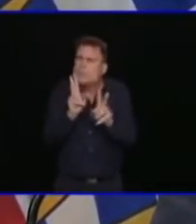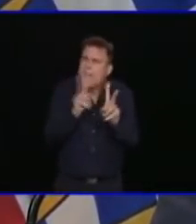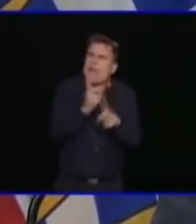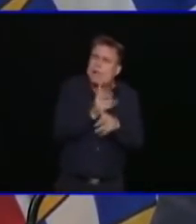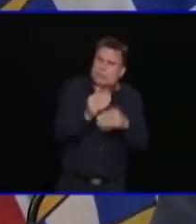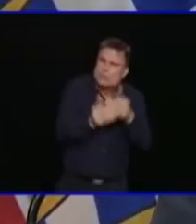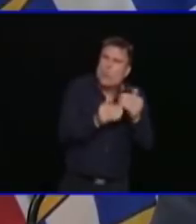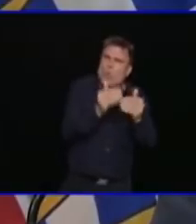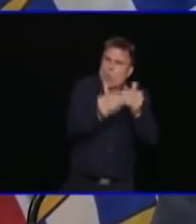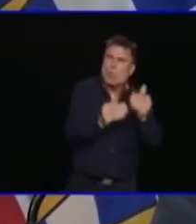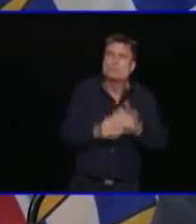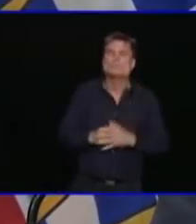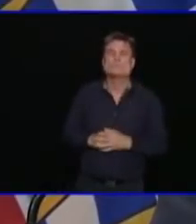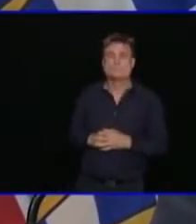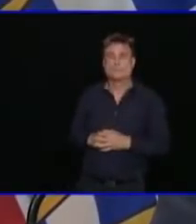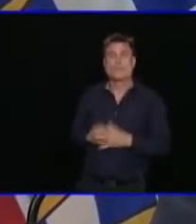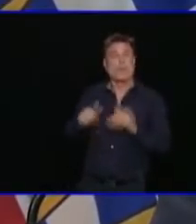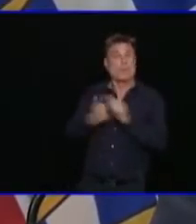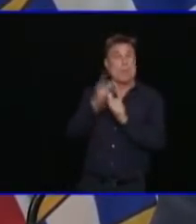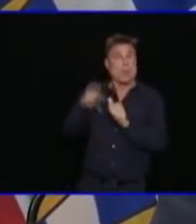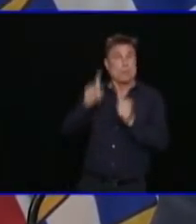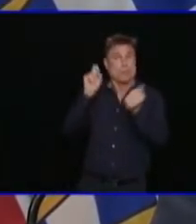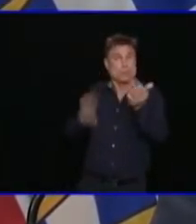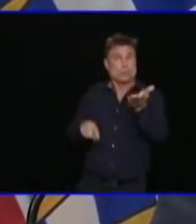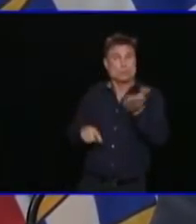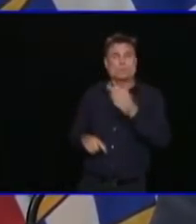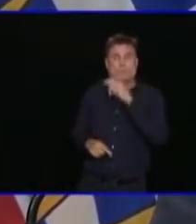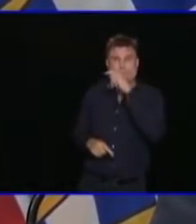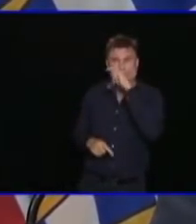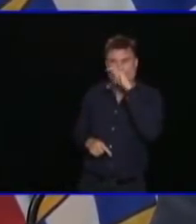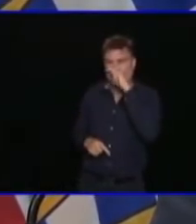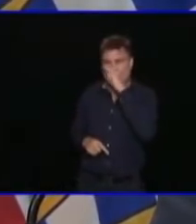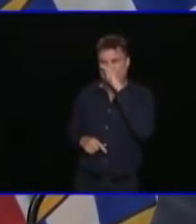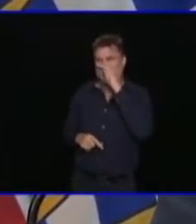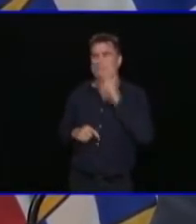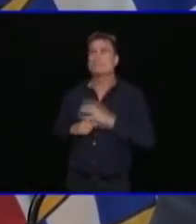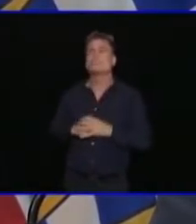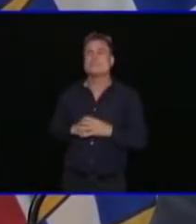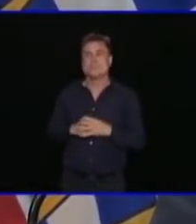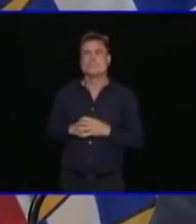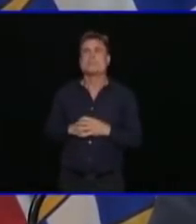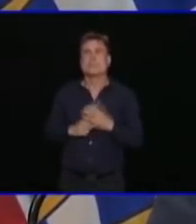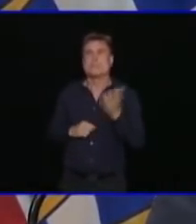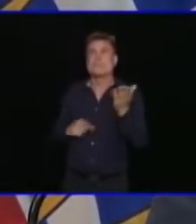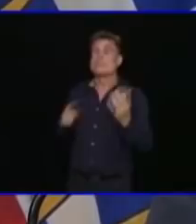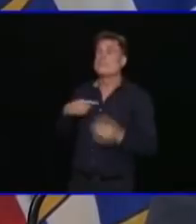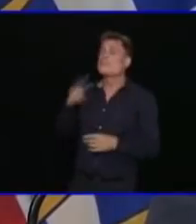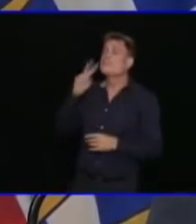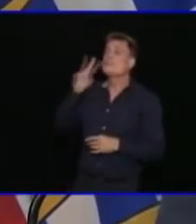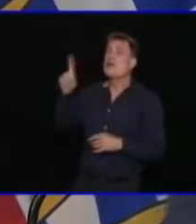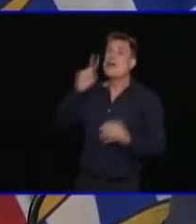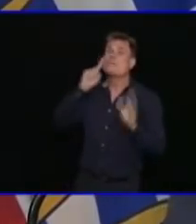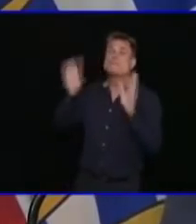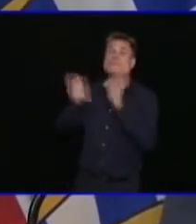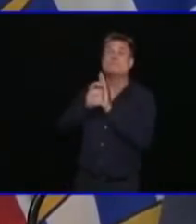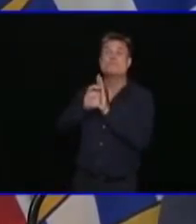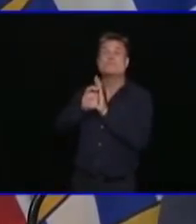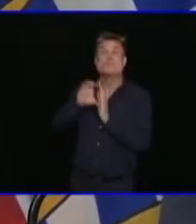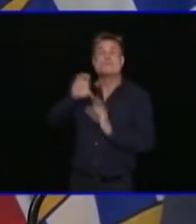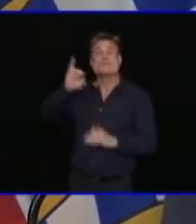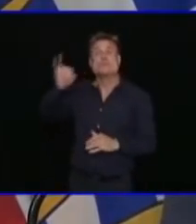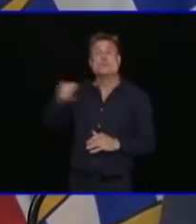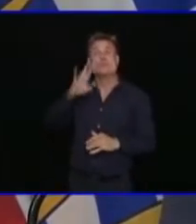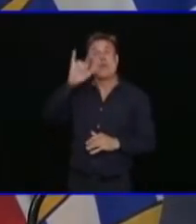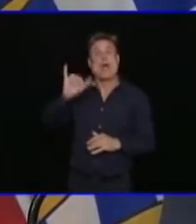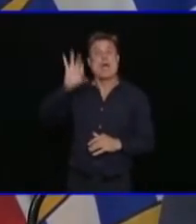shows two Lower Mainland doctors attending a dinner party at a Yaletown restaurant. The photo taken July 9th shows 18 men standing shoulder to shoulder and not